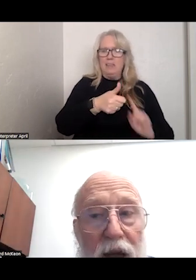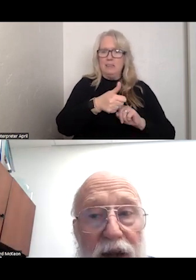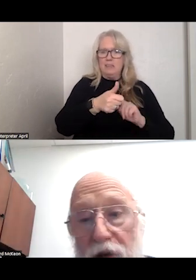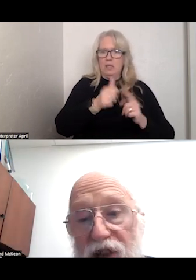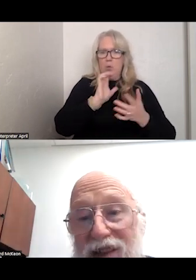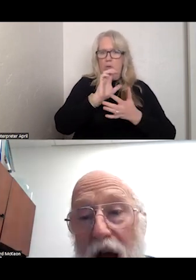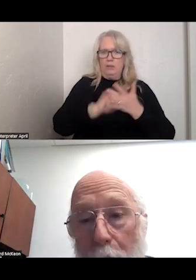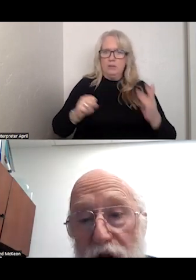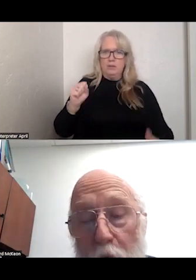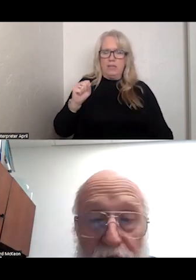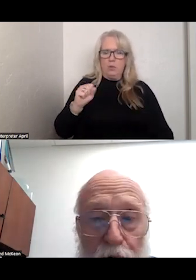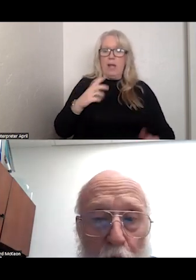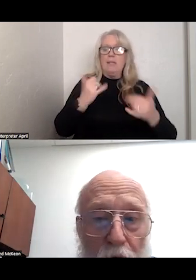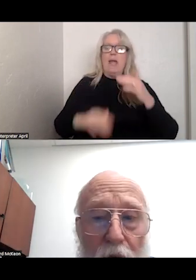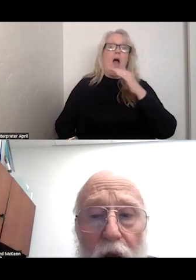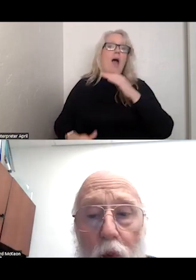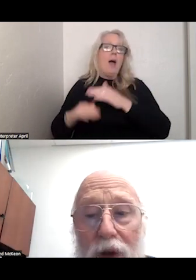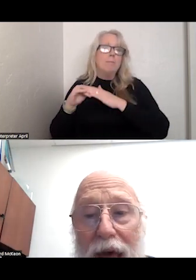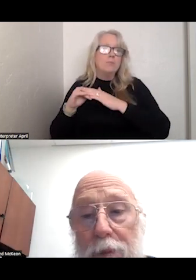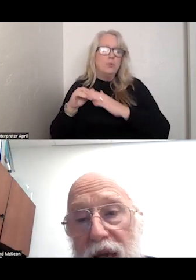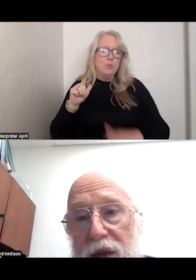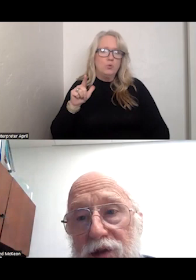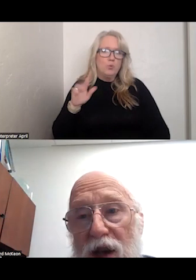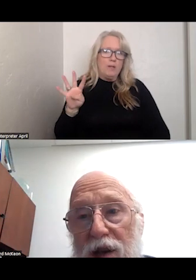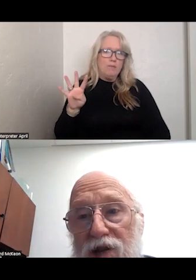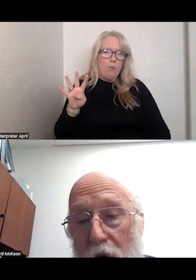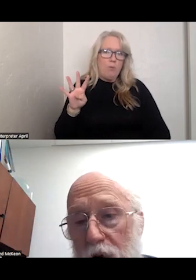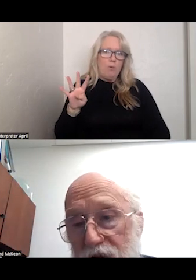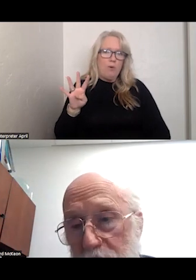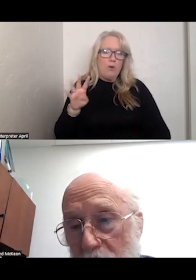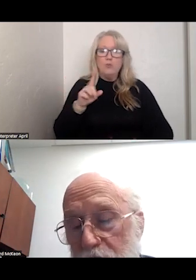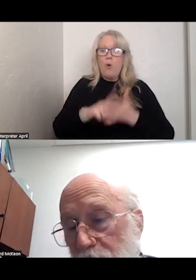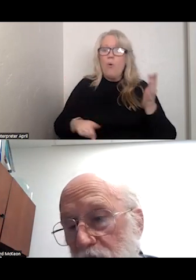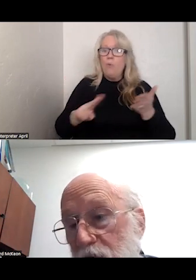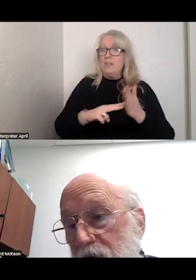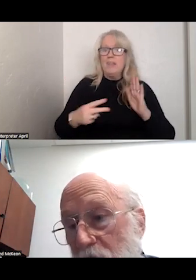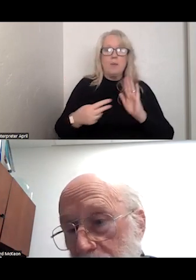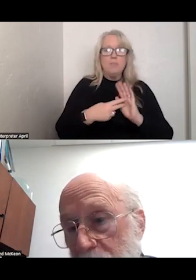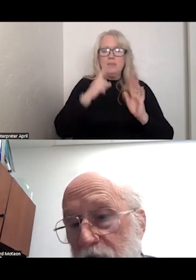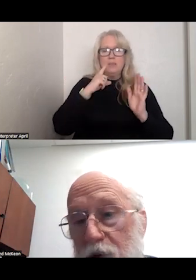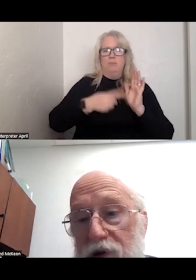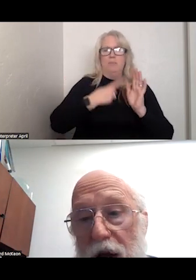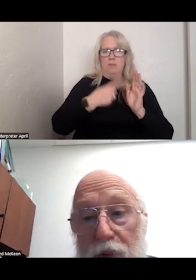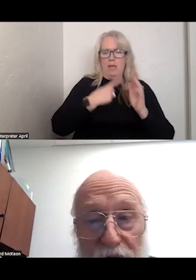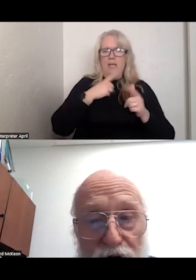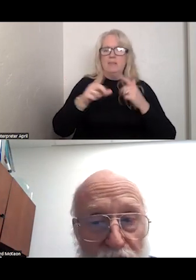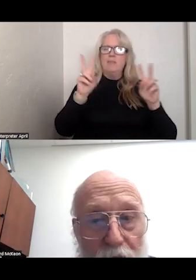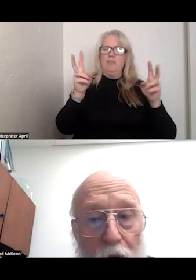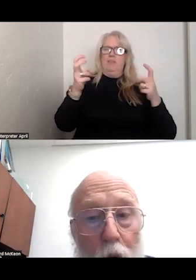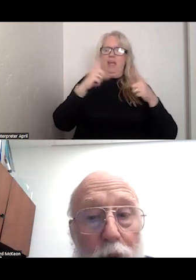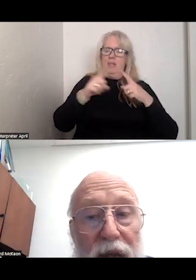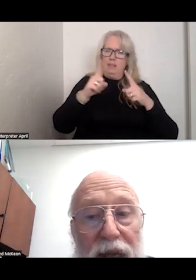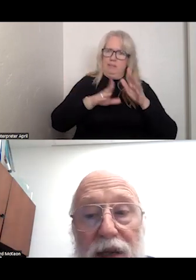away, now says up to 24. What that means is that what's sometimes referred to as upstream suicide